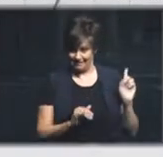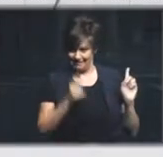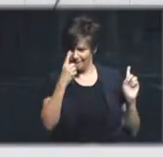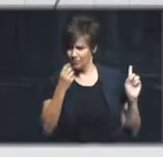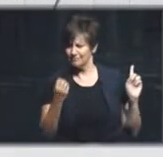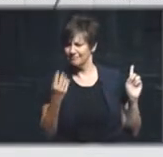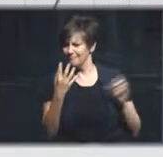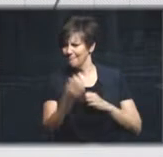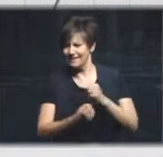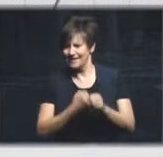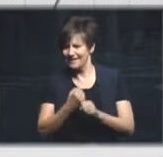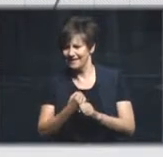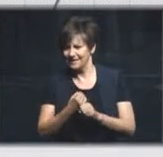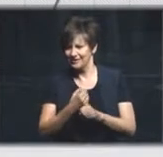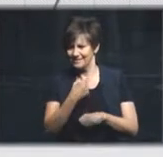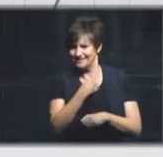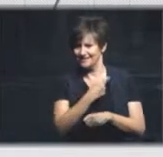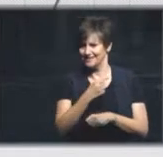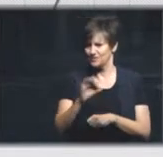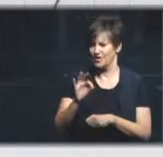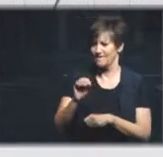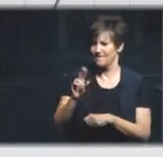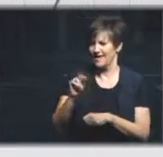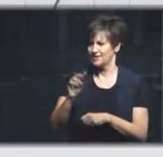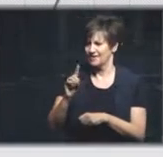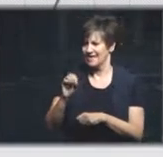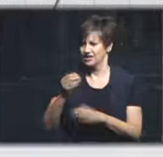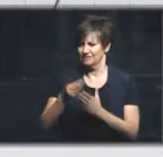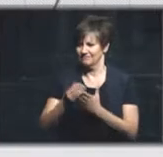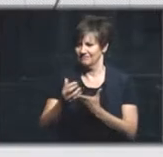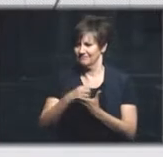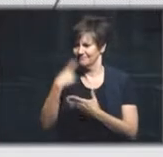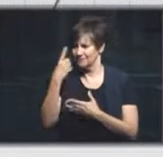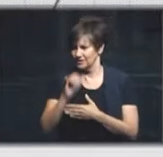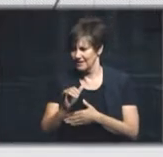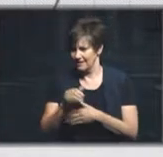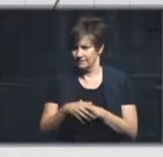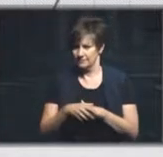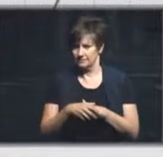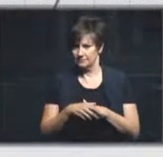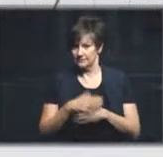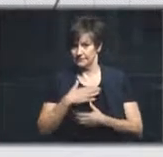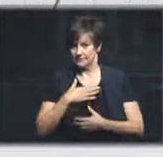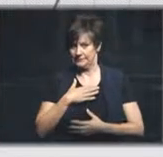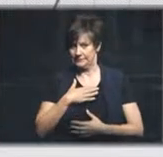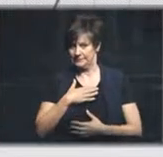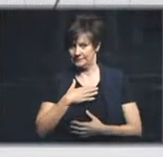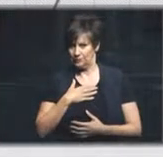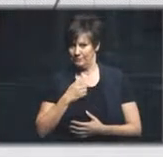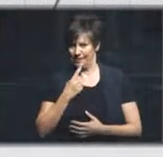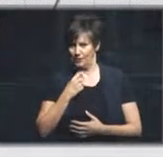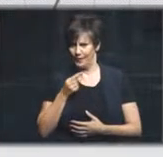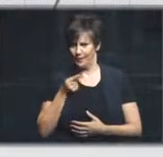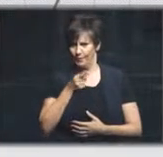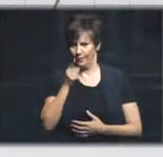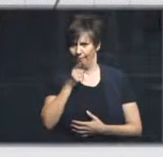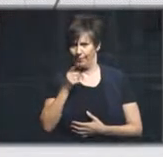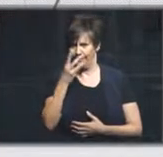many years, this is what foundation fundraising looks like. Oh, my little red dot went away.